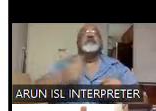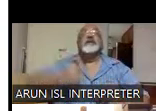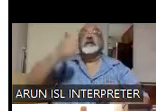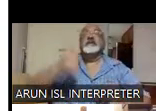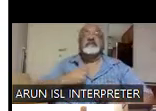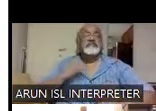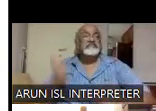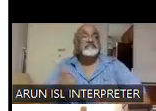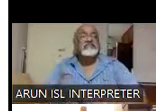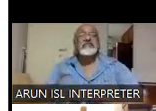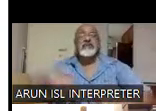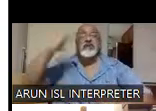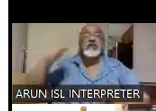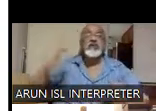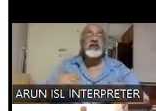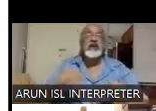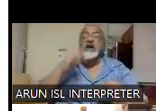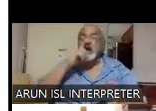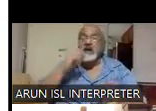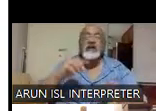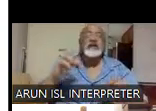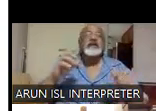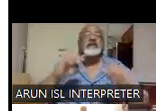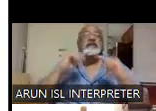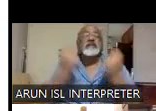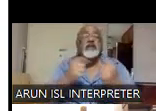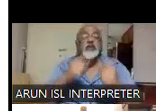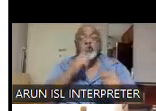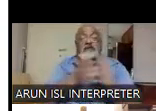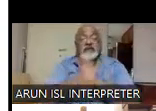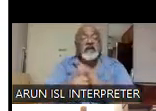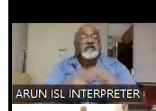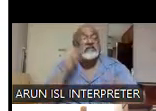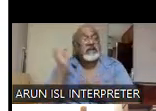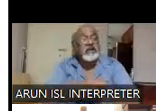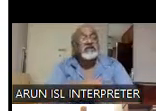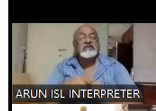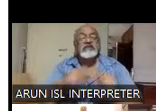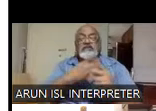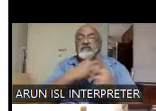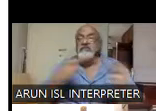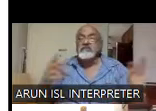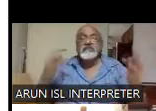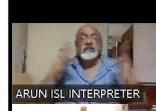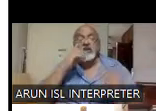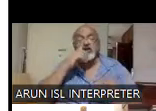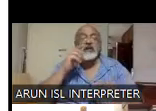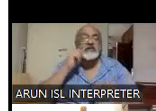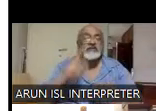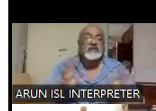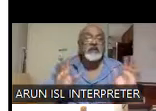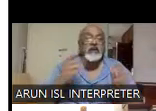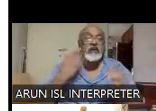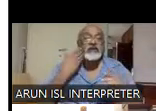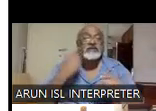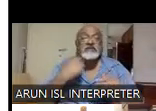women's team in cricket. Immediately the thing, people with skills in playing cricket, whether men and women. But when you